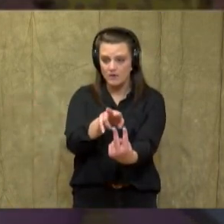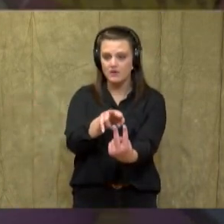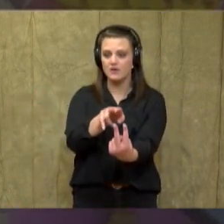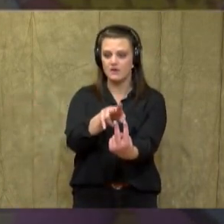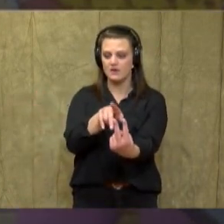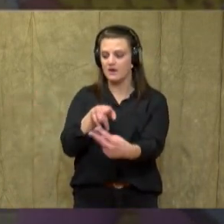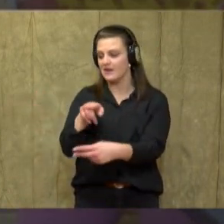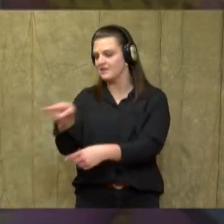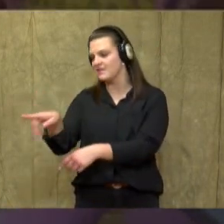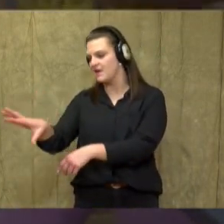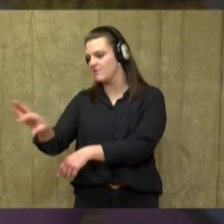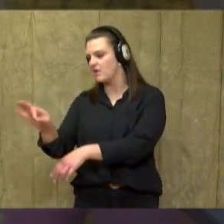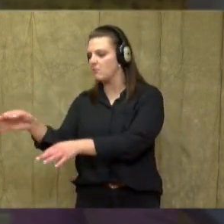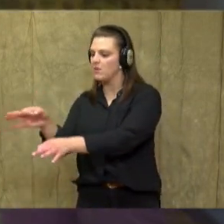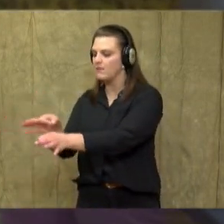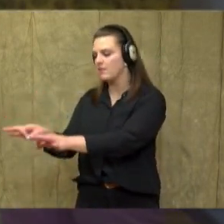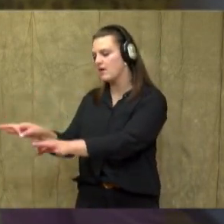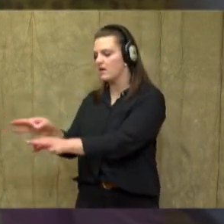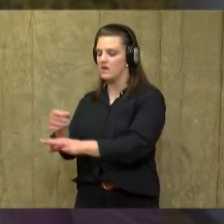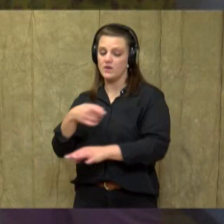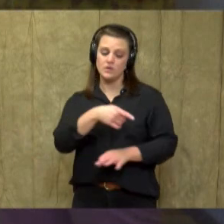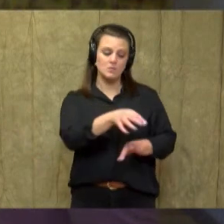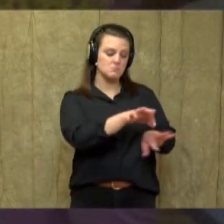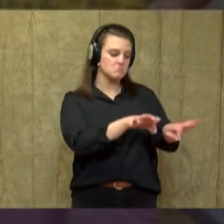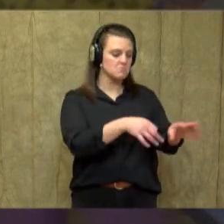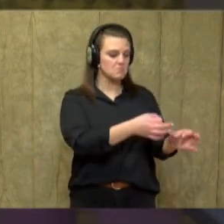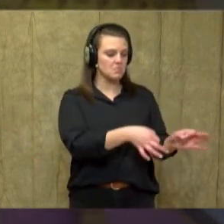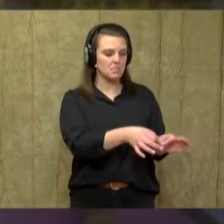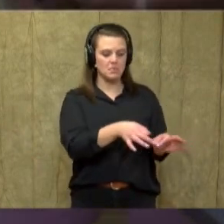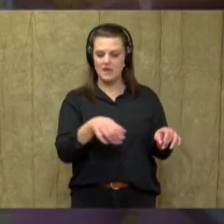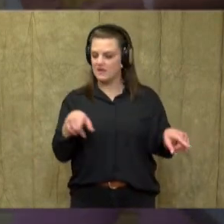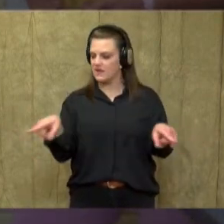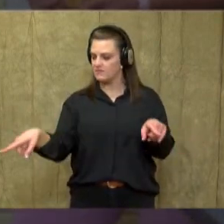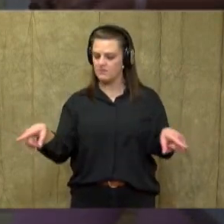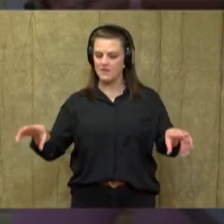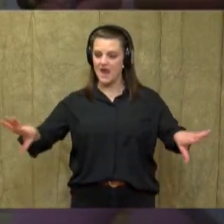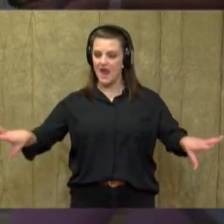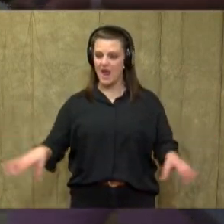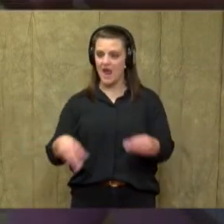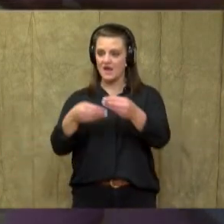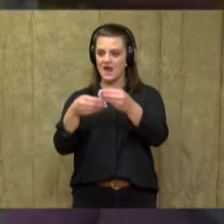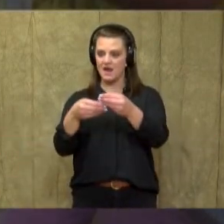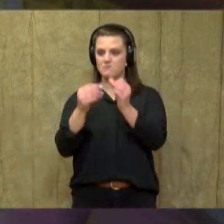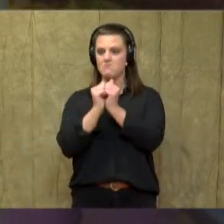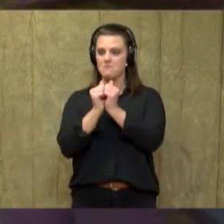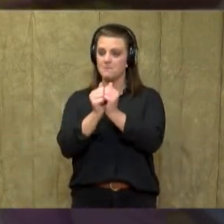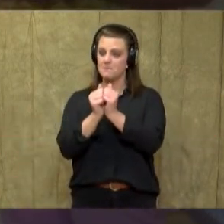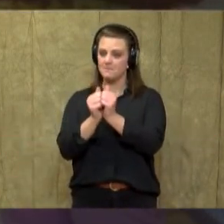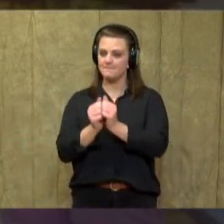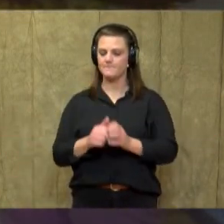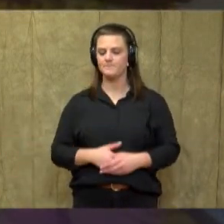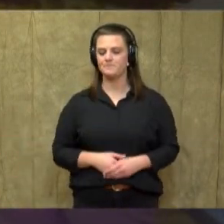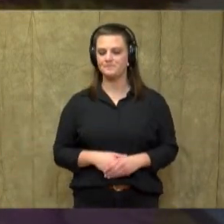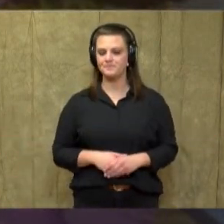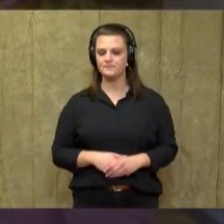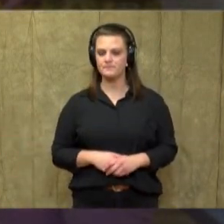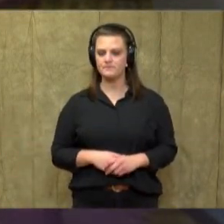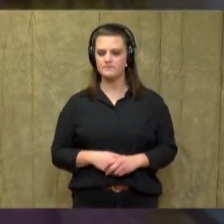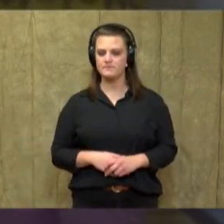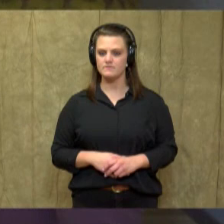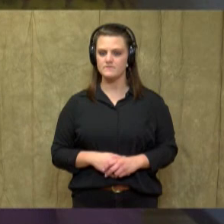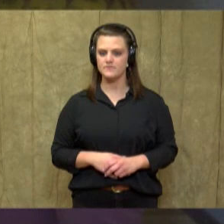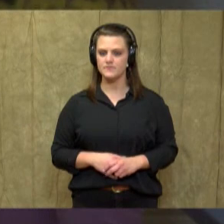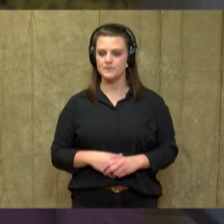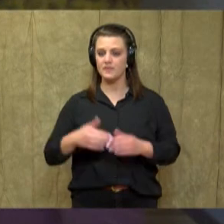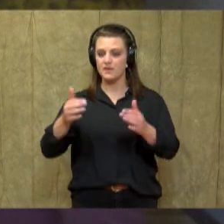could choose a money amount. You could pick a money amount, and then you guys can add them together. Another way we